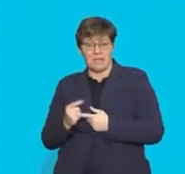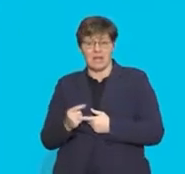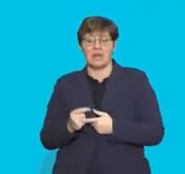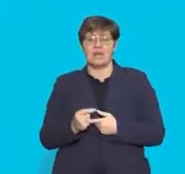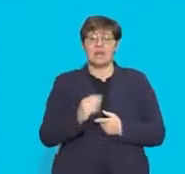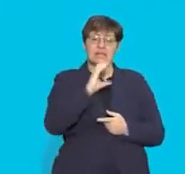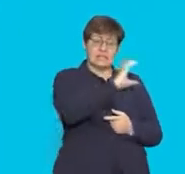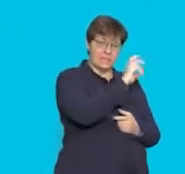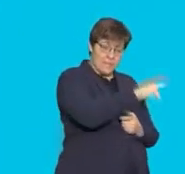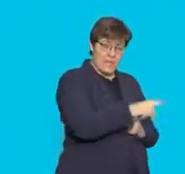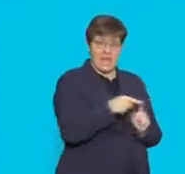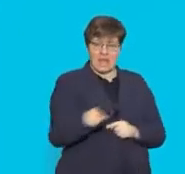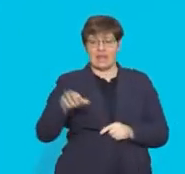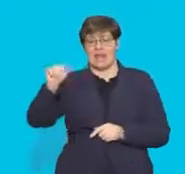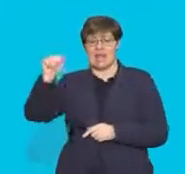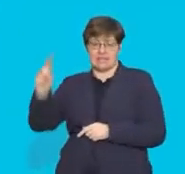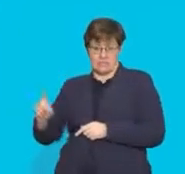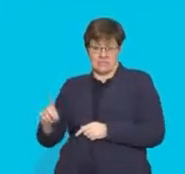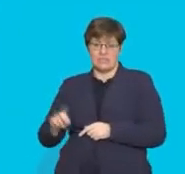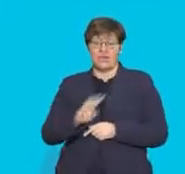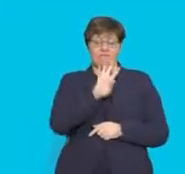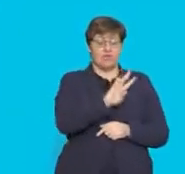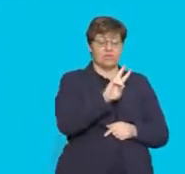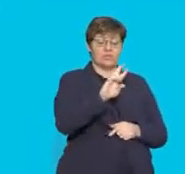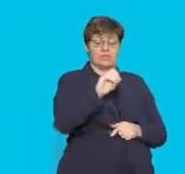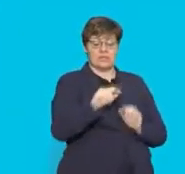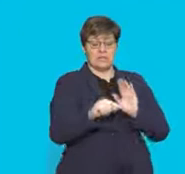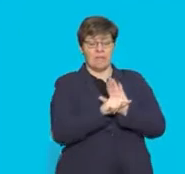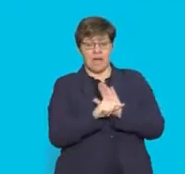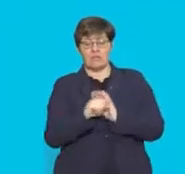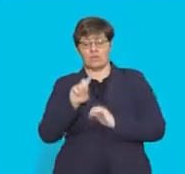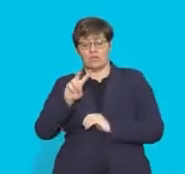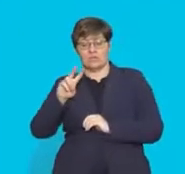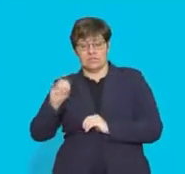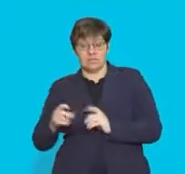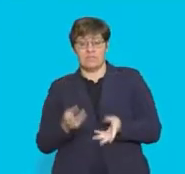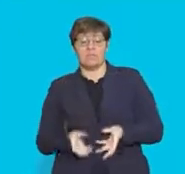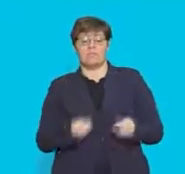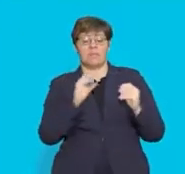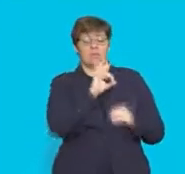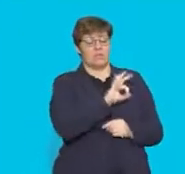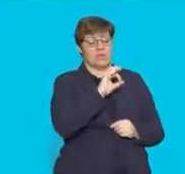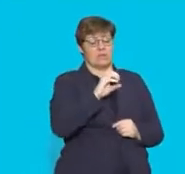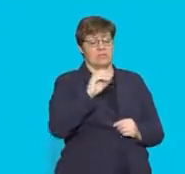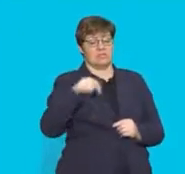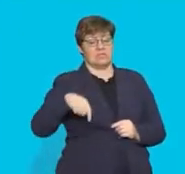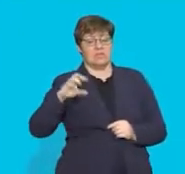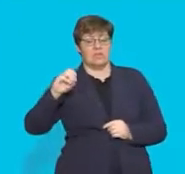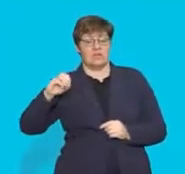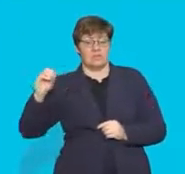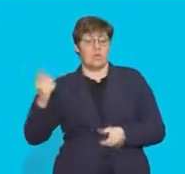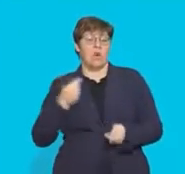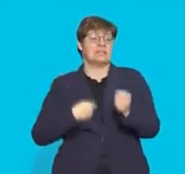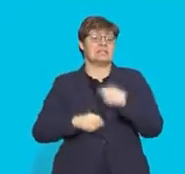accumulated depreciation. So now, 420 minus 120 will give you your carrying value of your